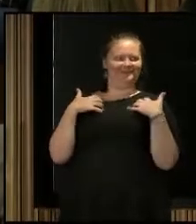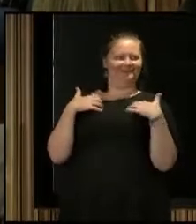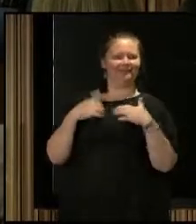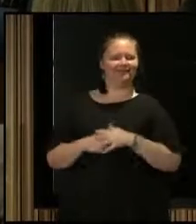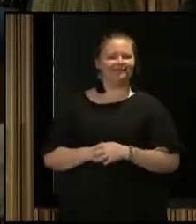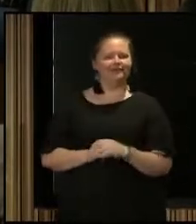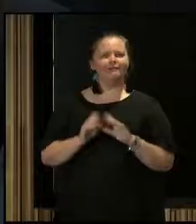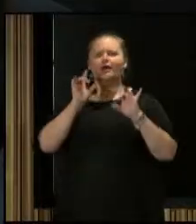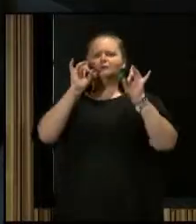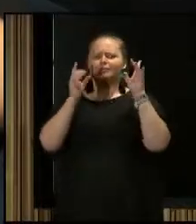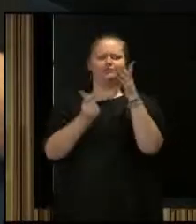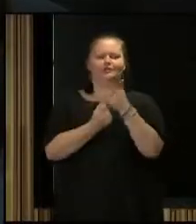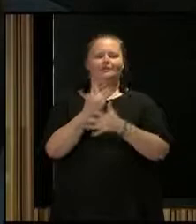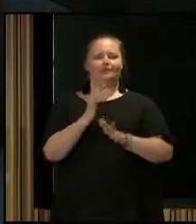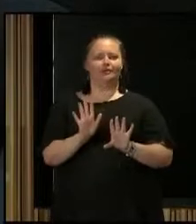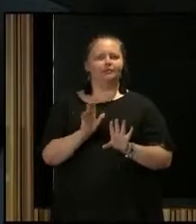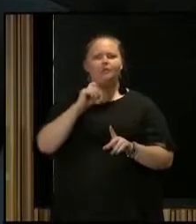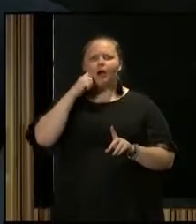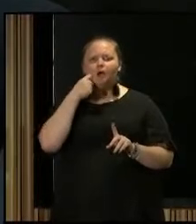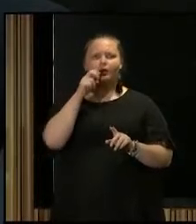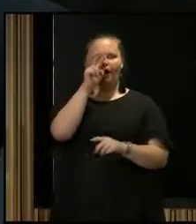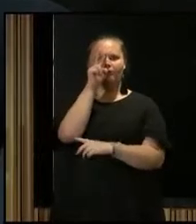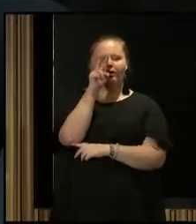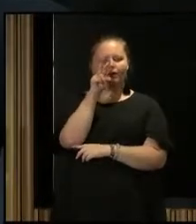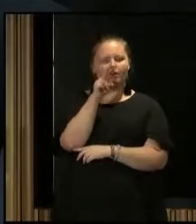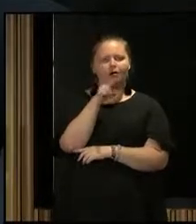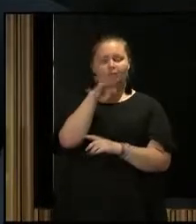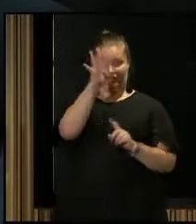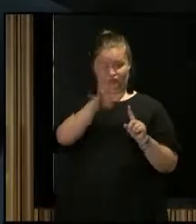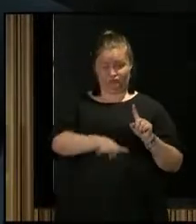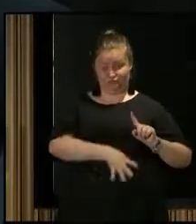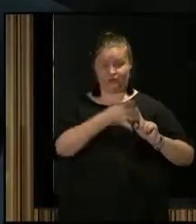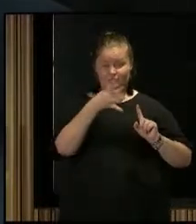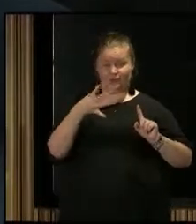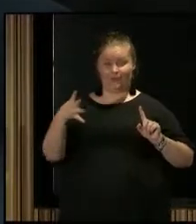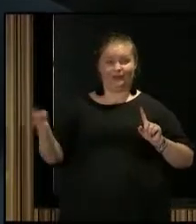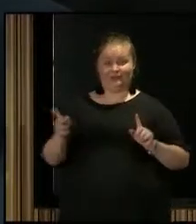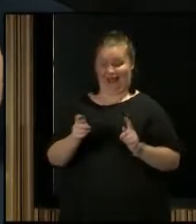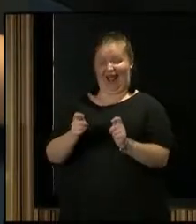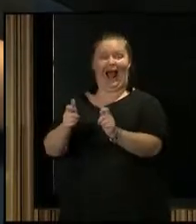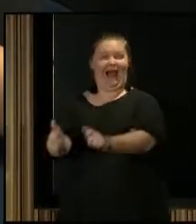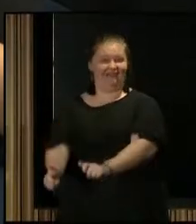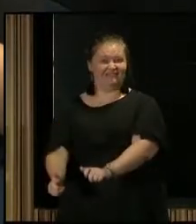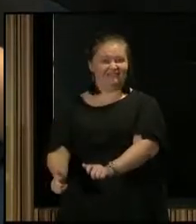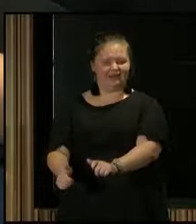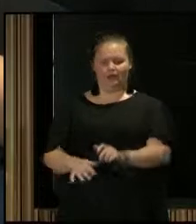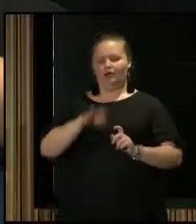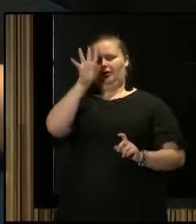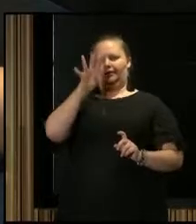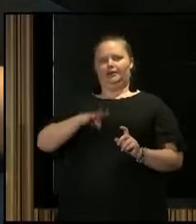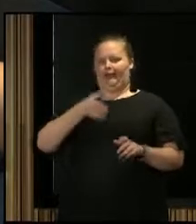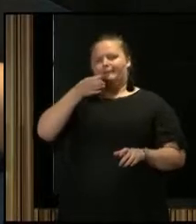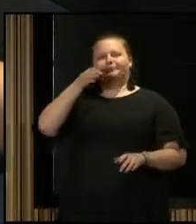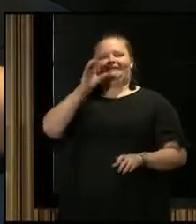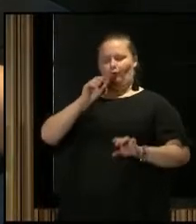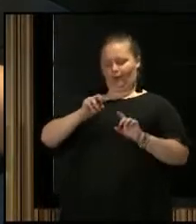crazy things were happening. But then I would go through like the spreadsheet after. It was too much. We were too busy. But afterwards, I'd kind of just sit back with a wine